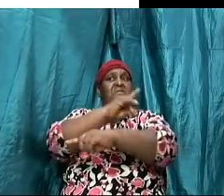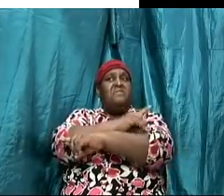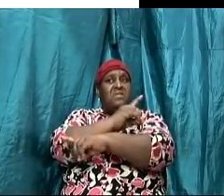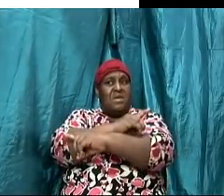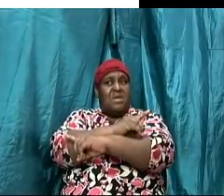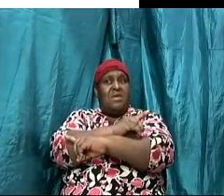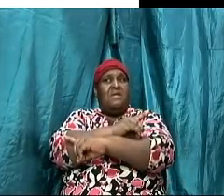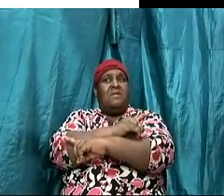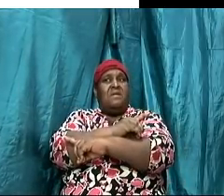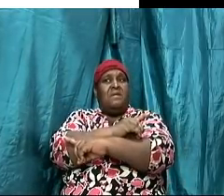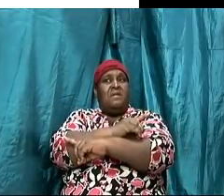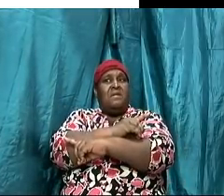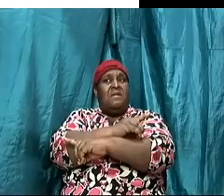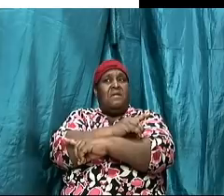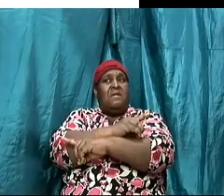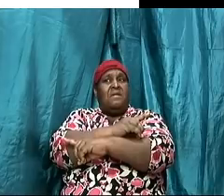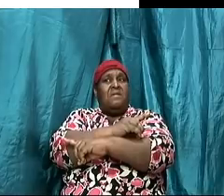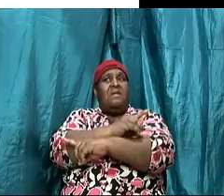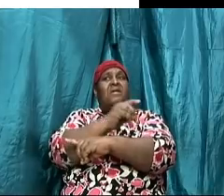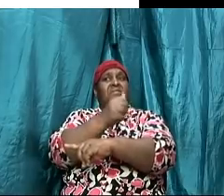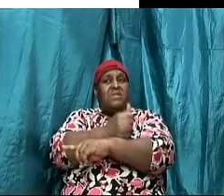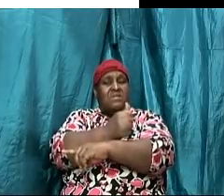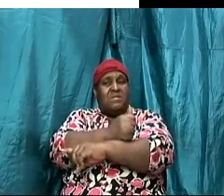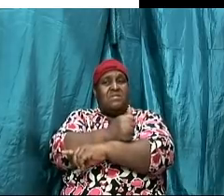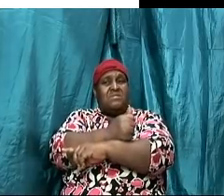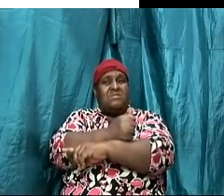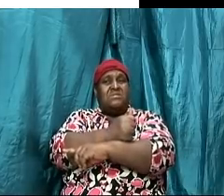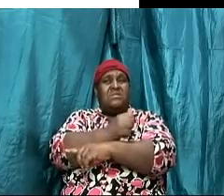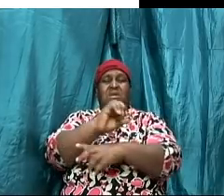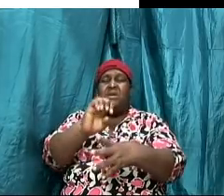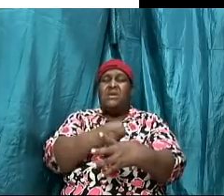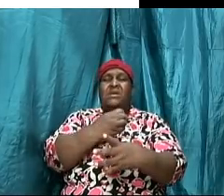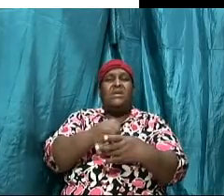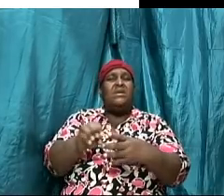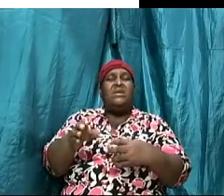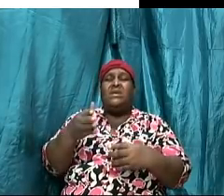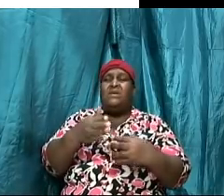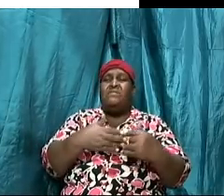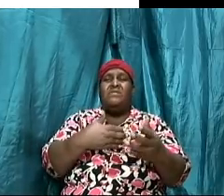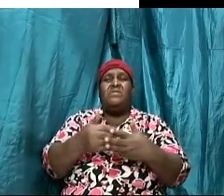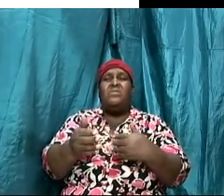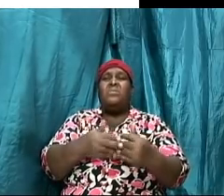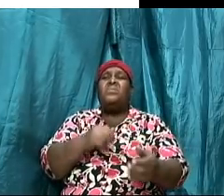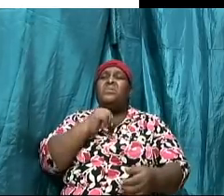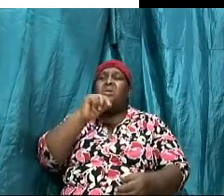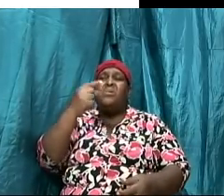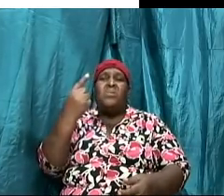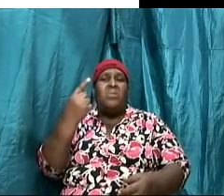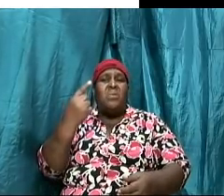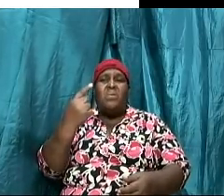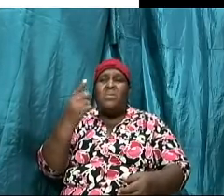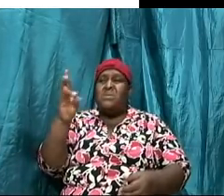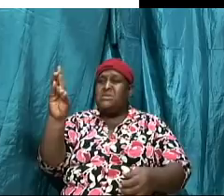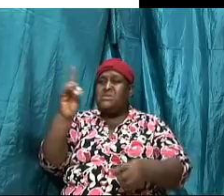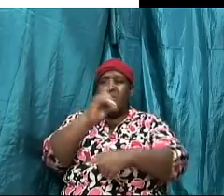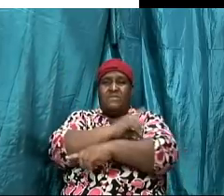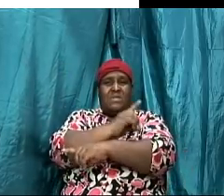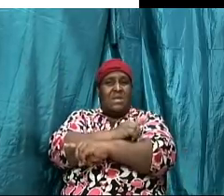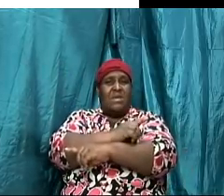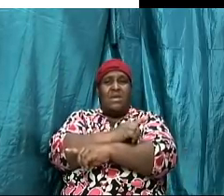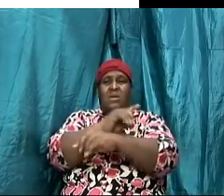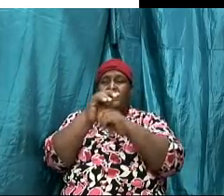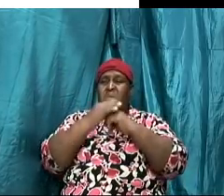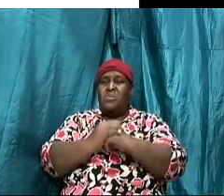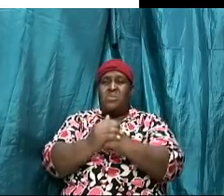though they are not the only seven-day worshiping brethren, as it were. We have other persons out there